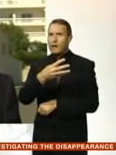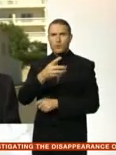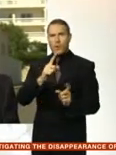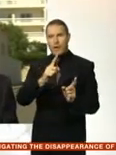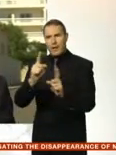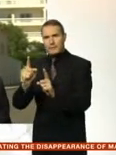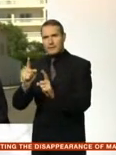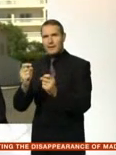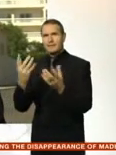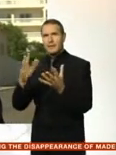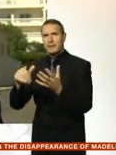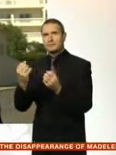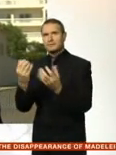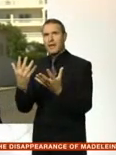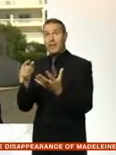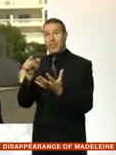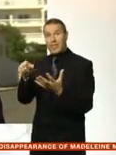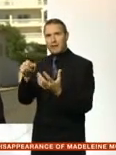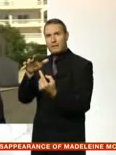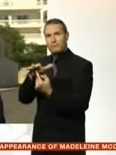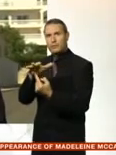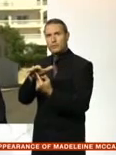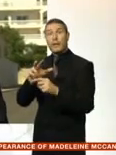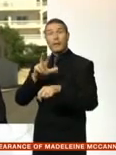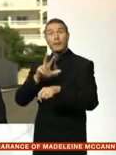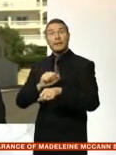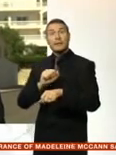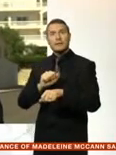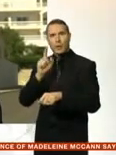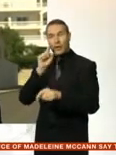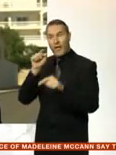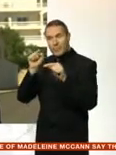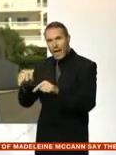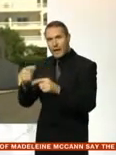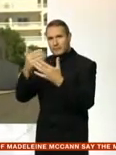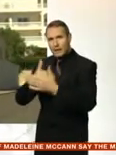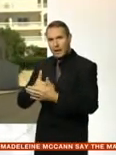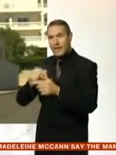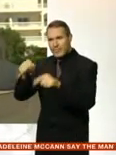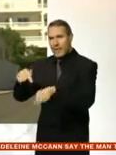the significance, that's the importance. The police can now look at that night in